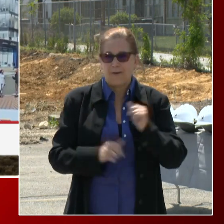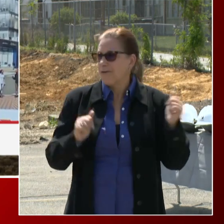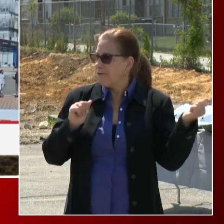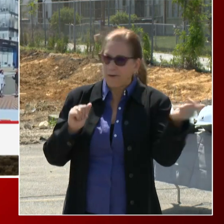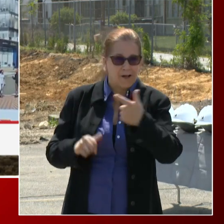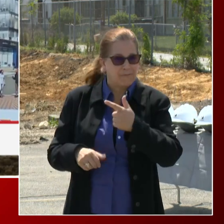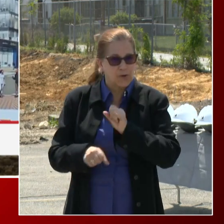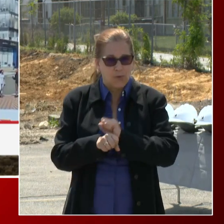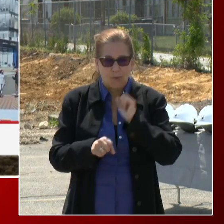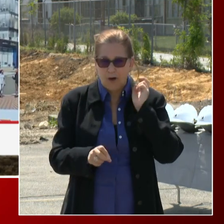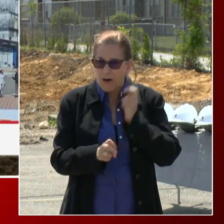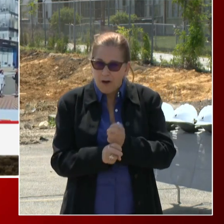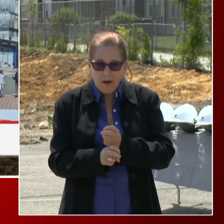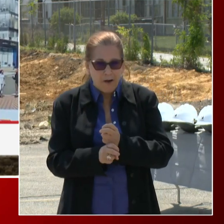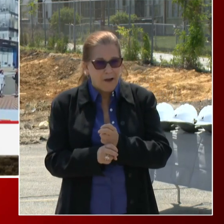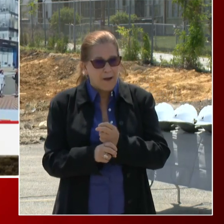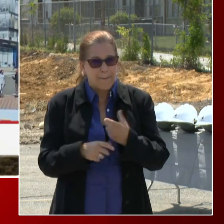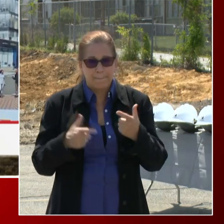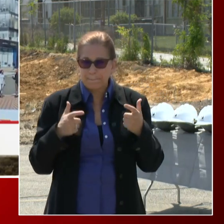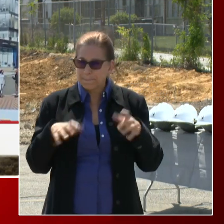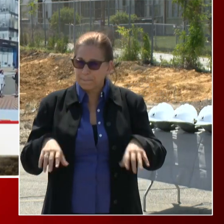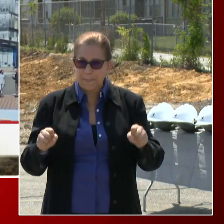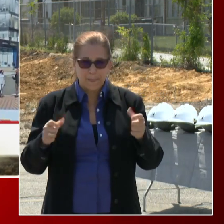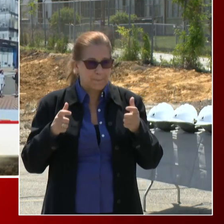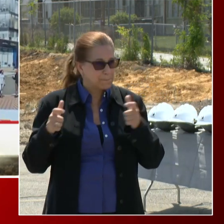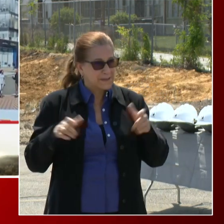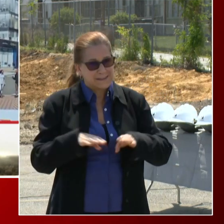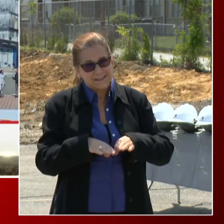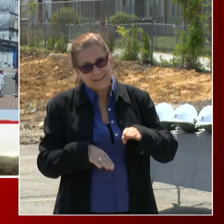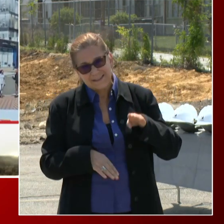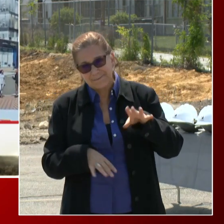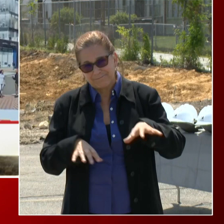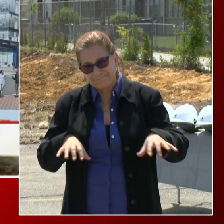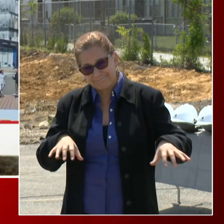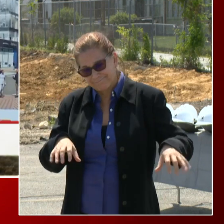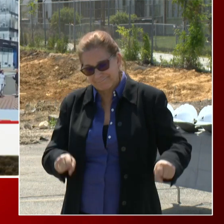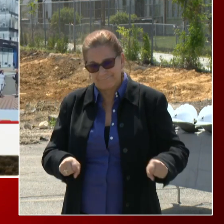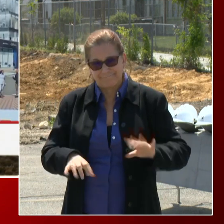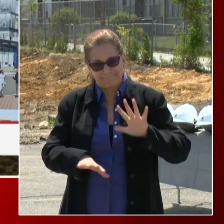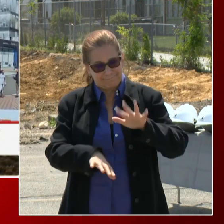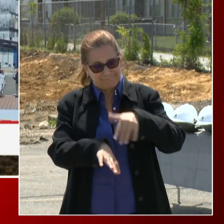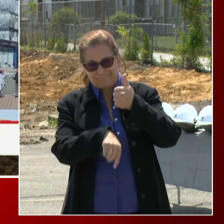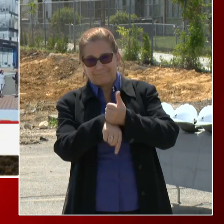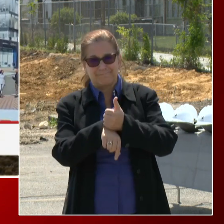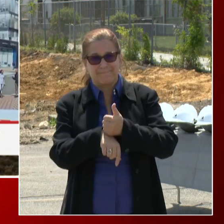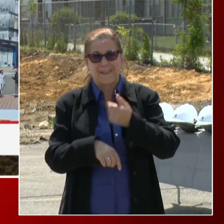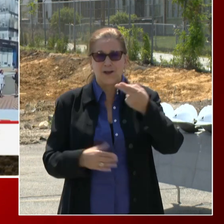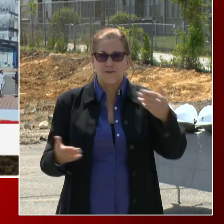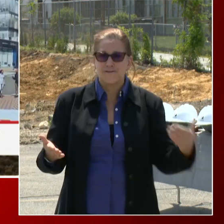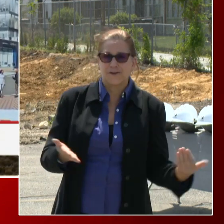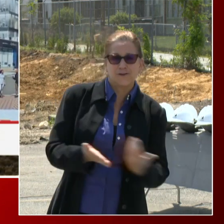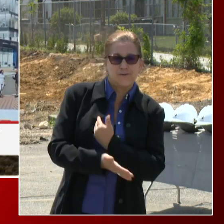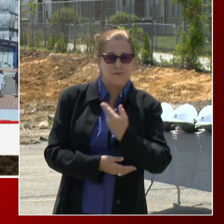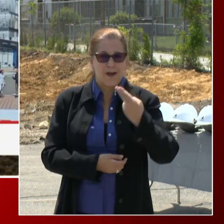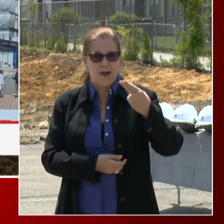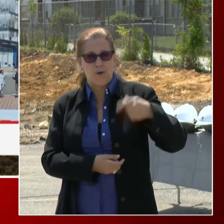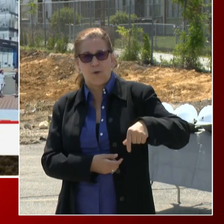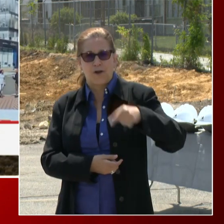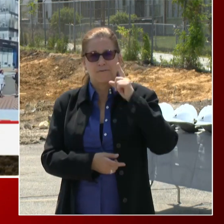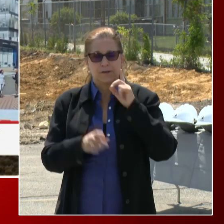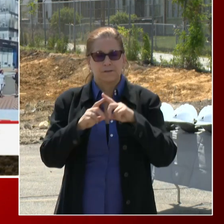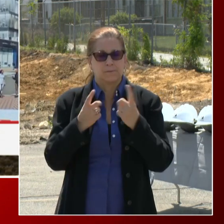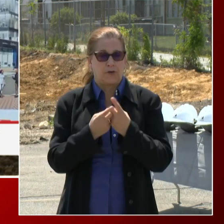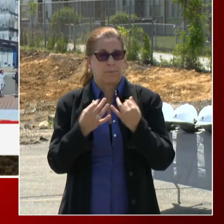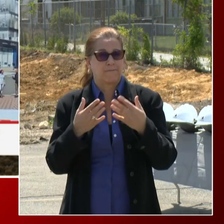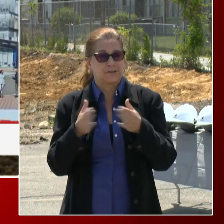this milestone event where this site will be the new headquarters for the Department of General Services.